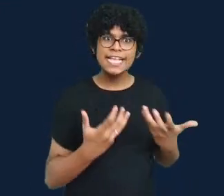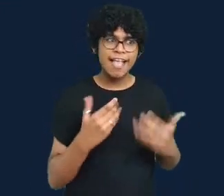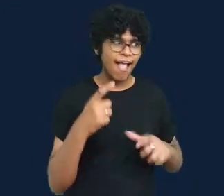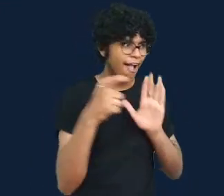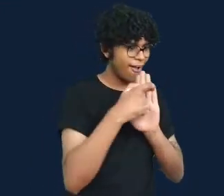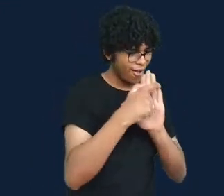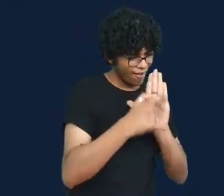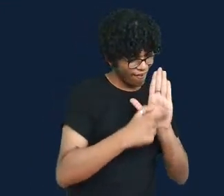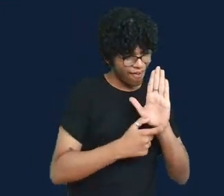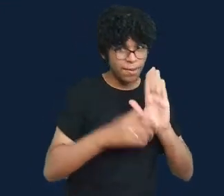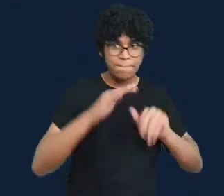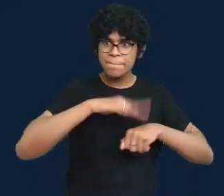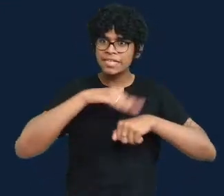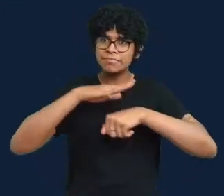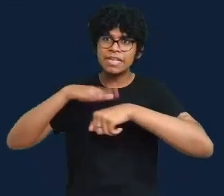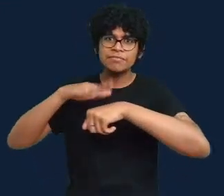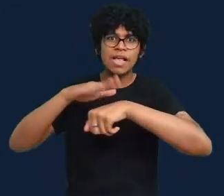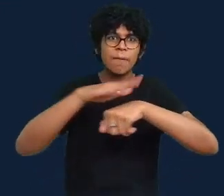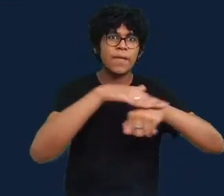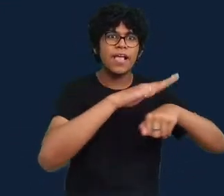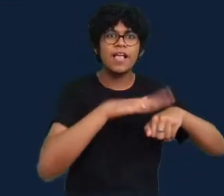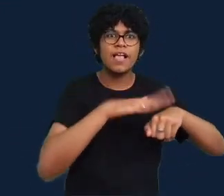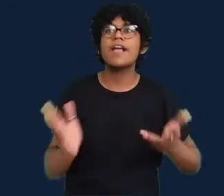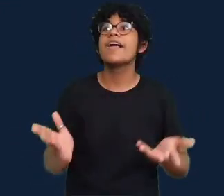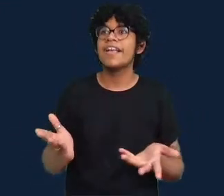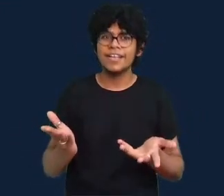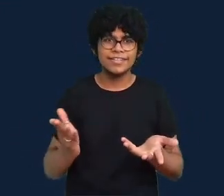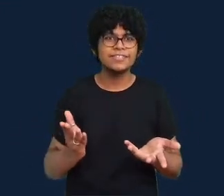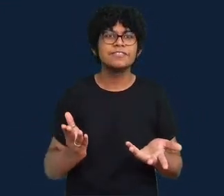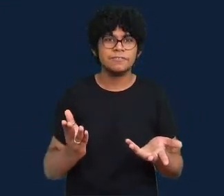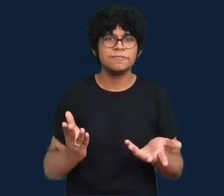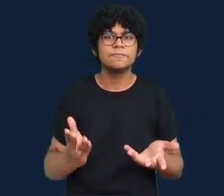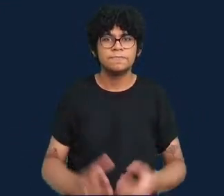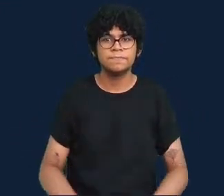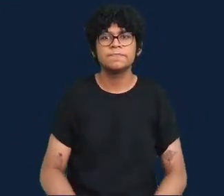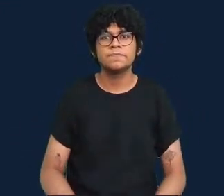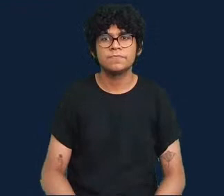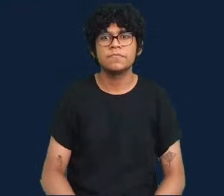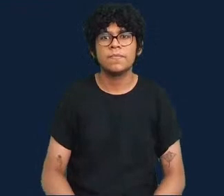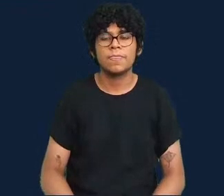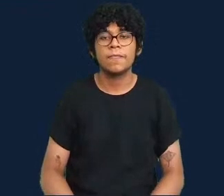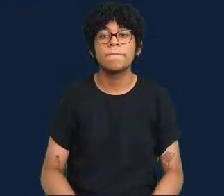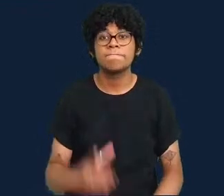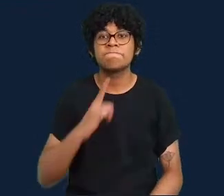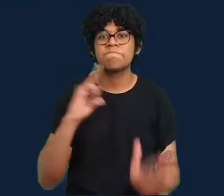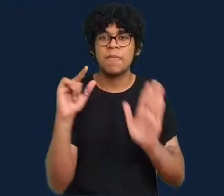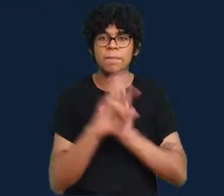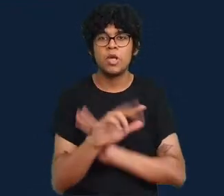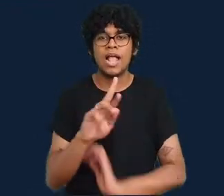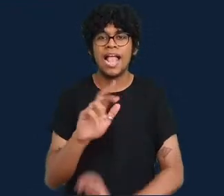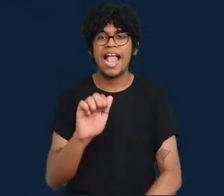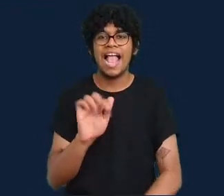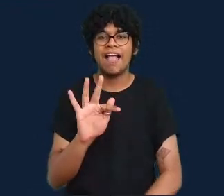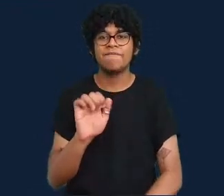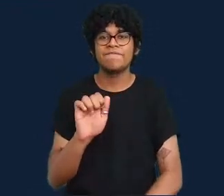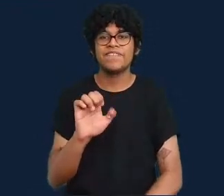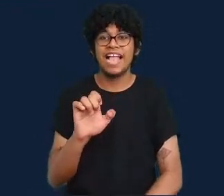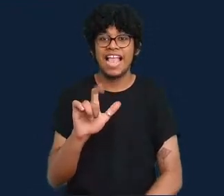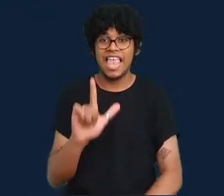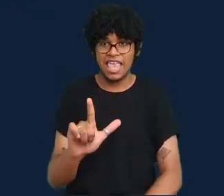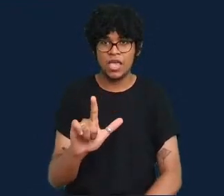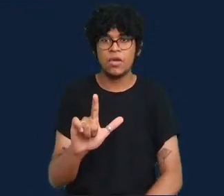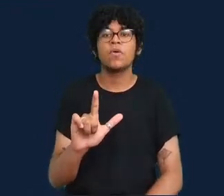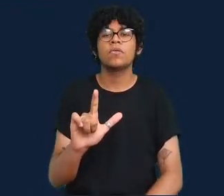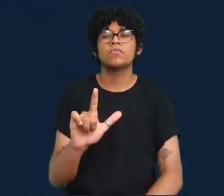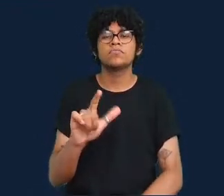traditional tools. So we have a question of Rafael Gomes de Oliveira. Gurman, do you think journalists